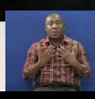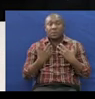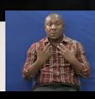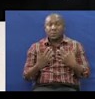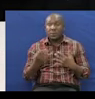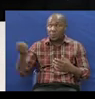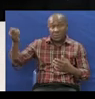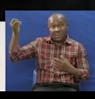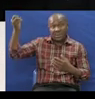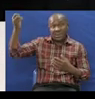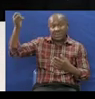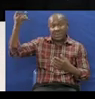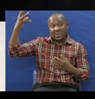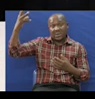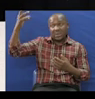The sun